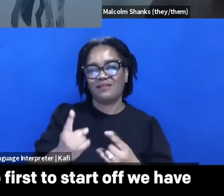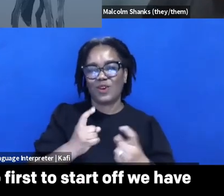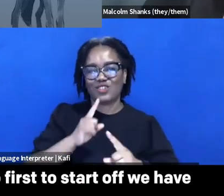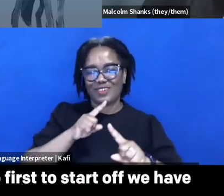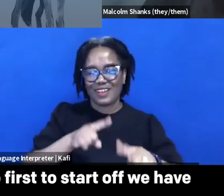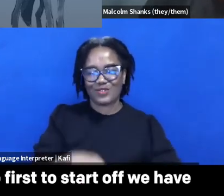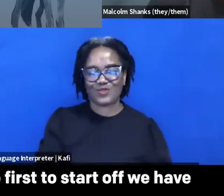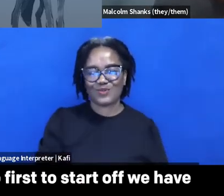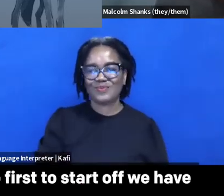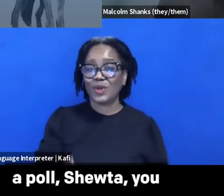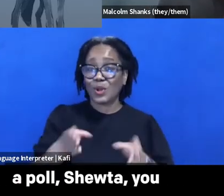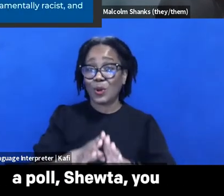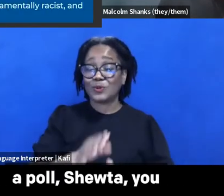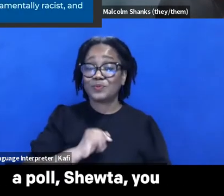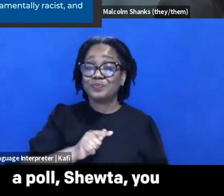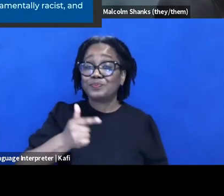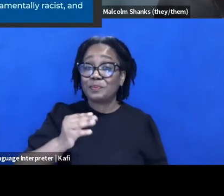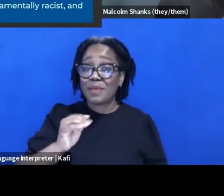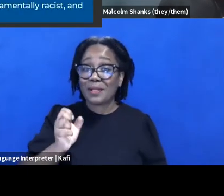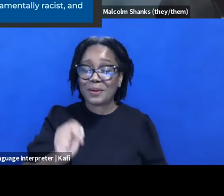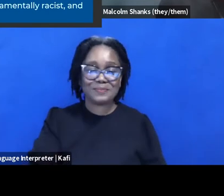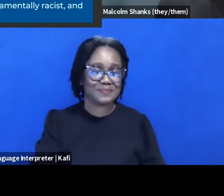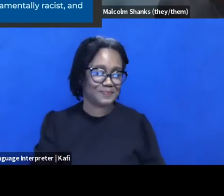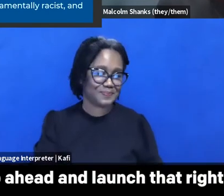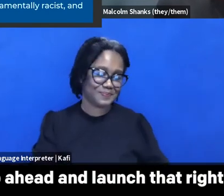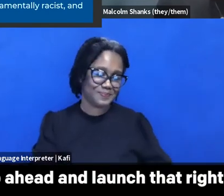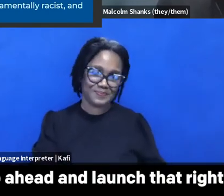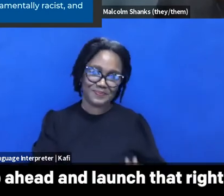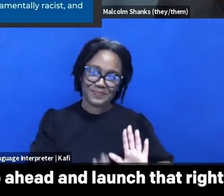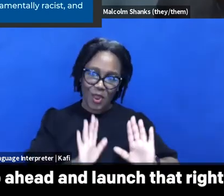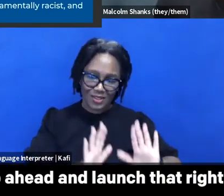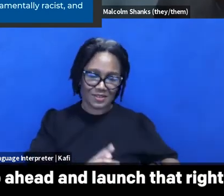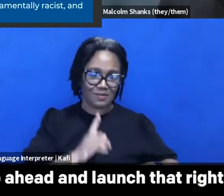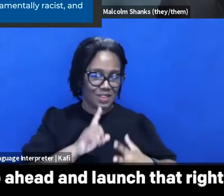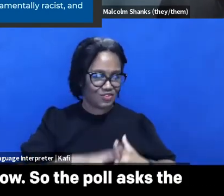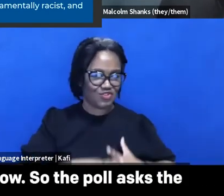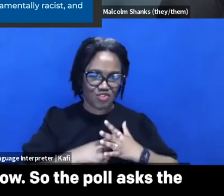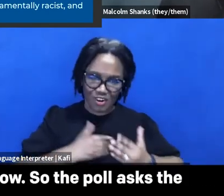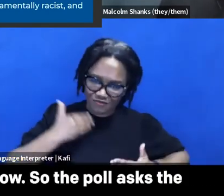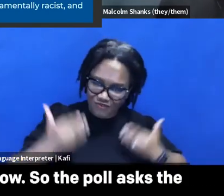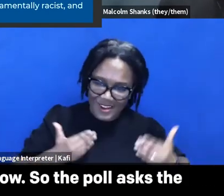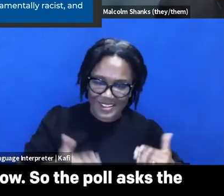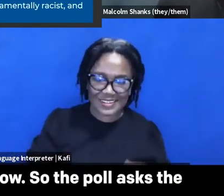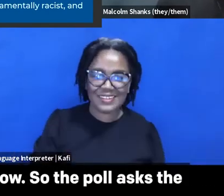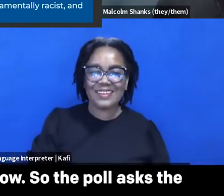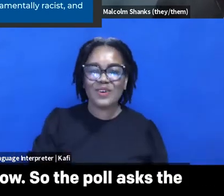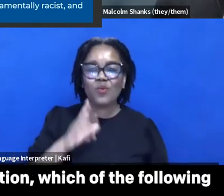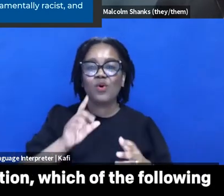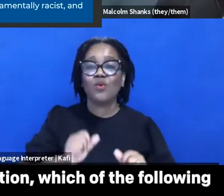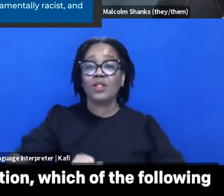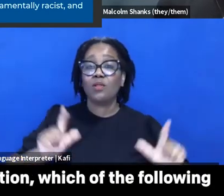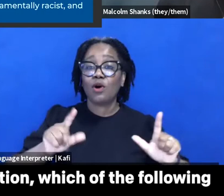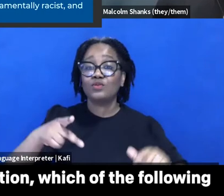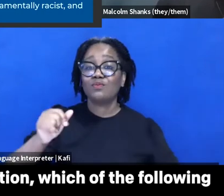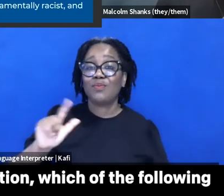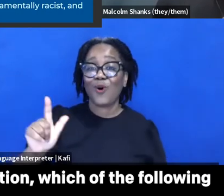dive right in. So first, to start off, we have a poll. Shweta, you can go ahead and launch that right now.